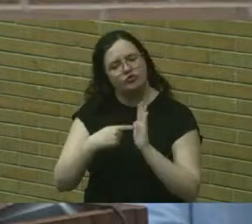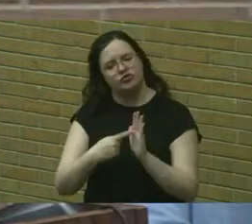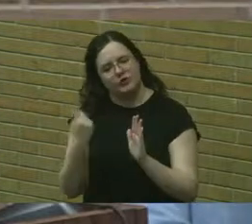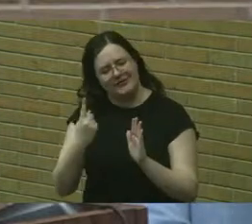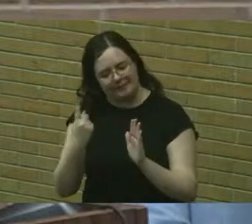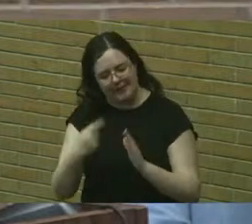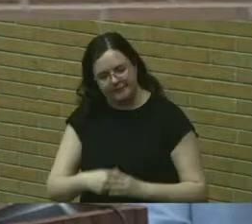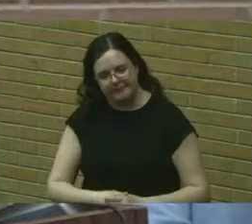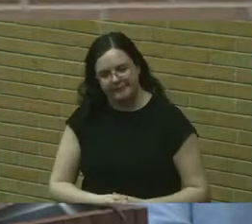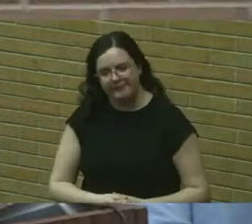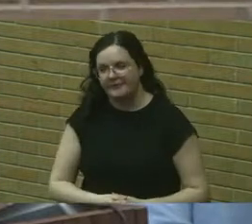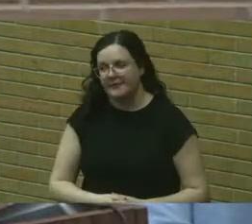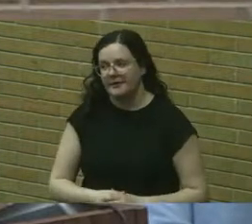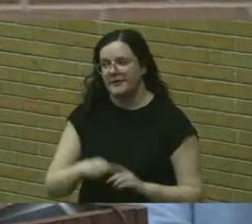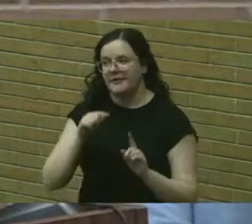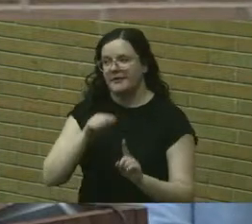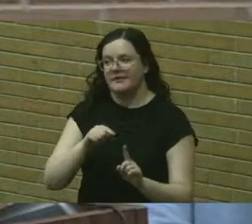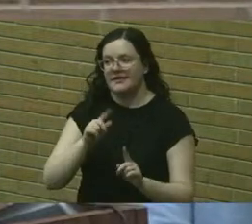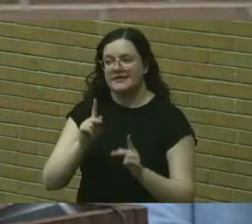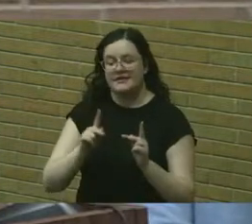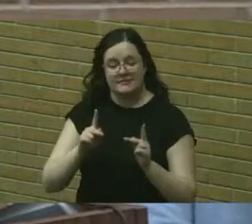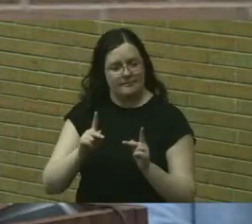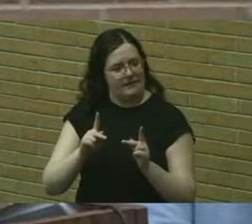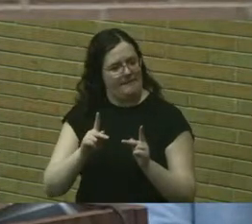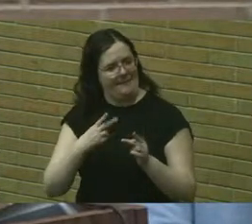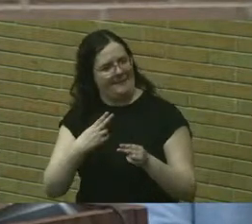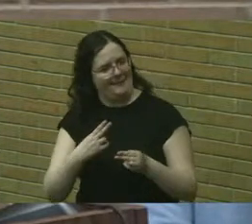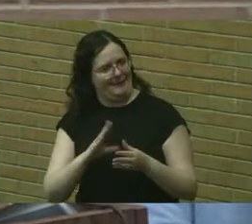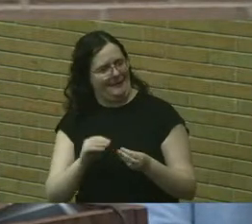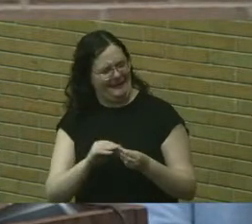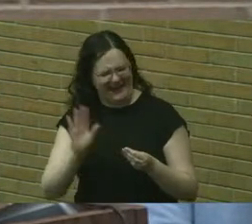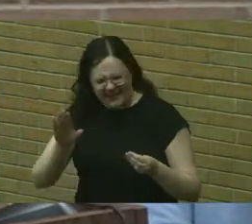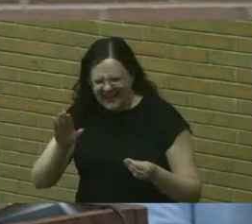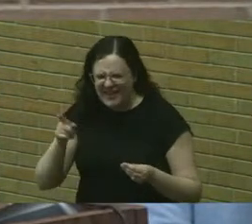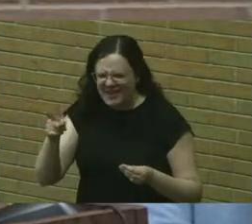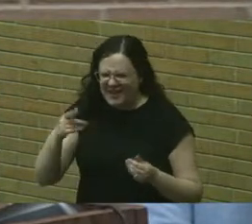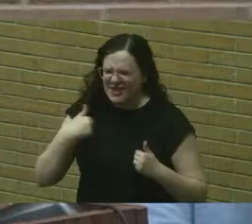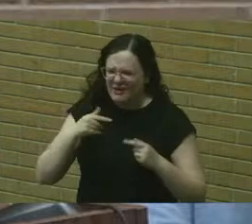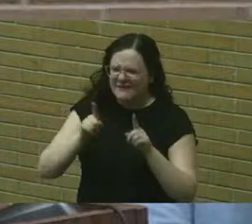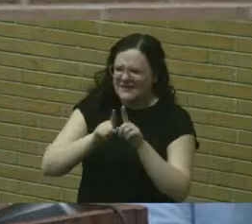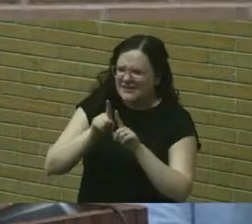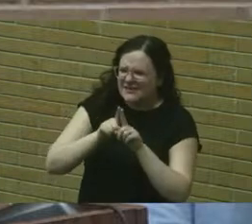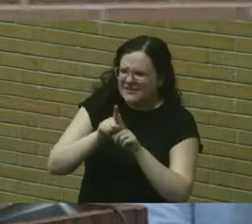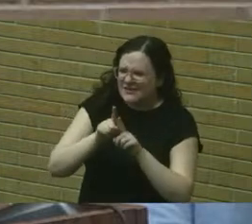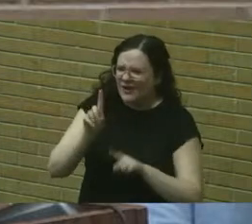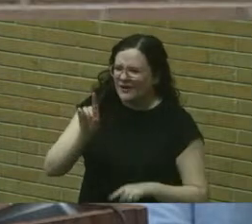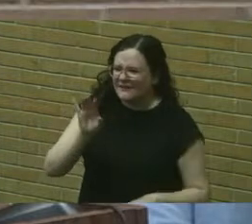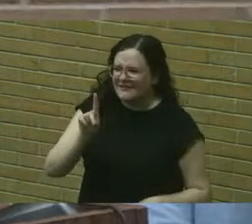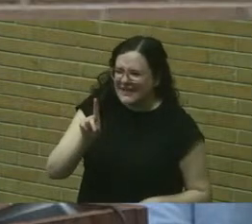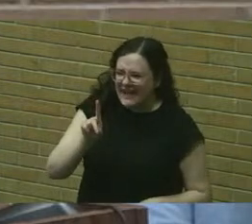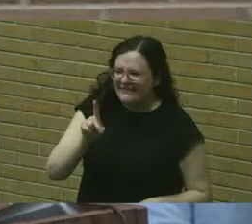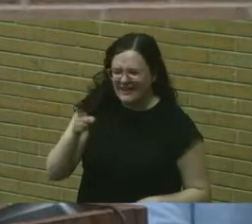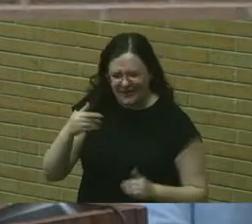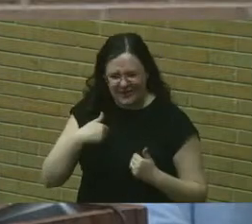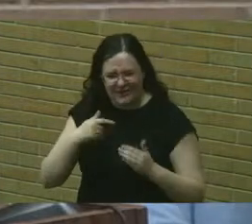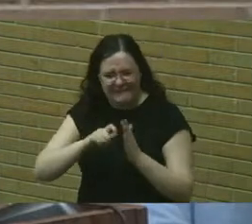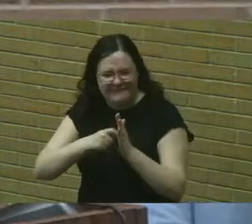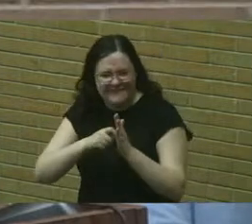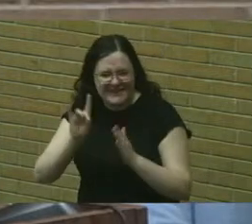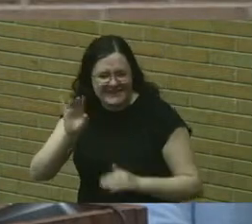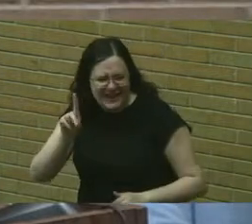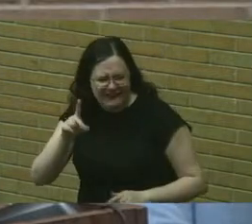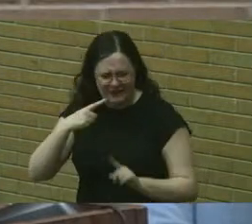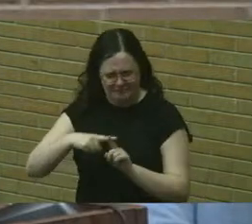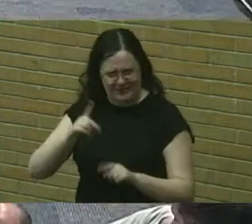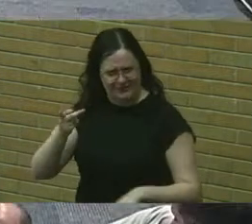me. Slajna, you have the Star of David, you have the Key of David, and you have a dog tag. I have a dog